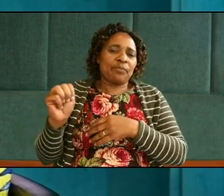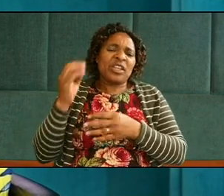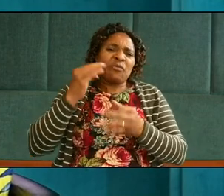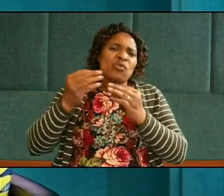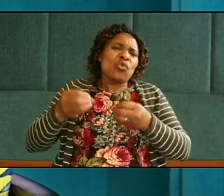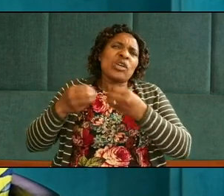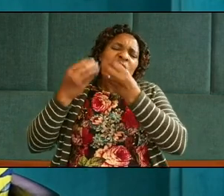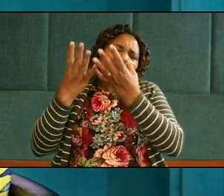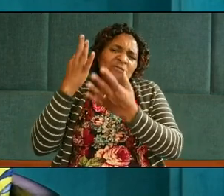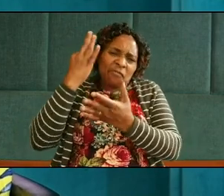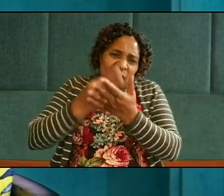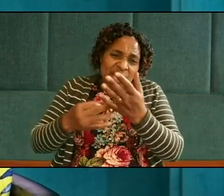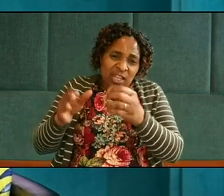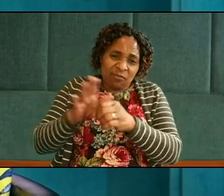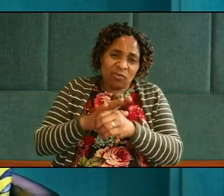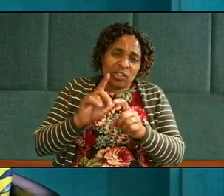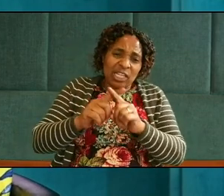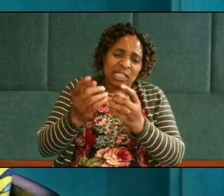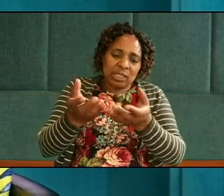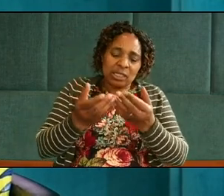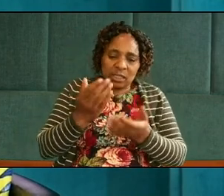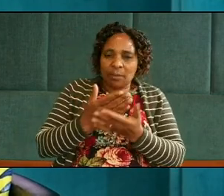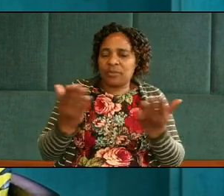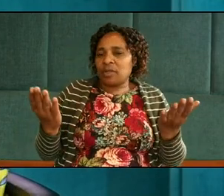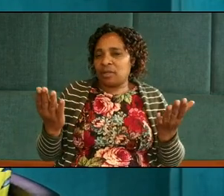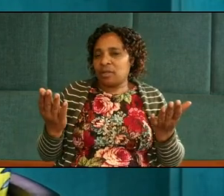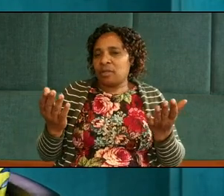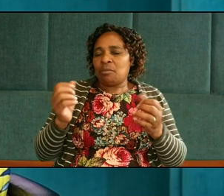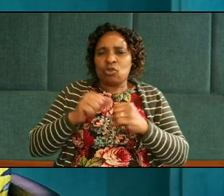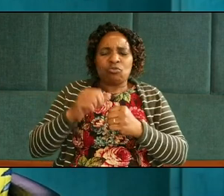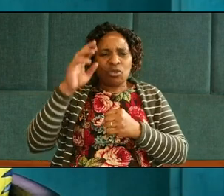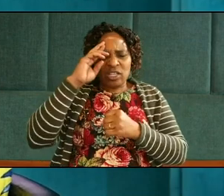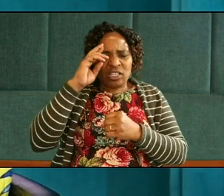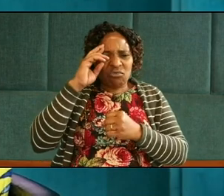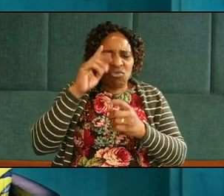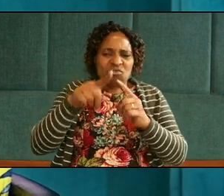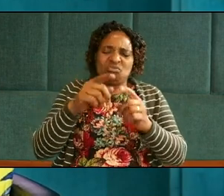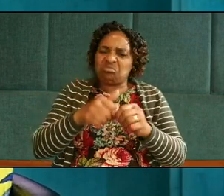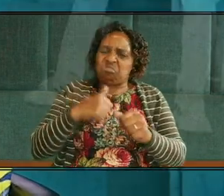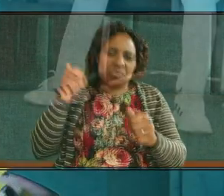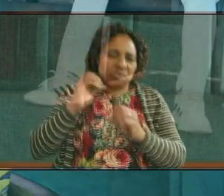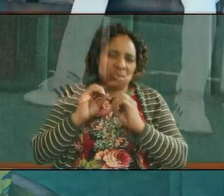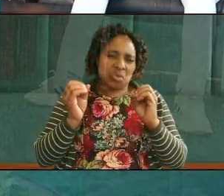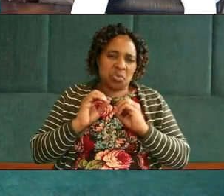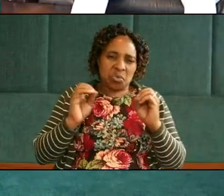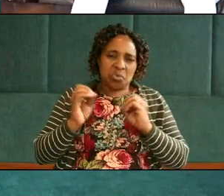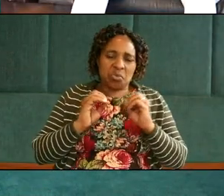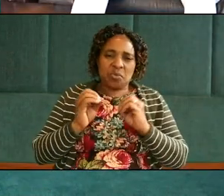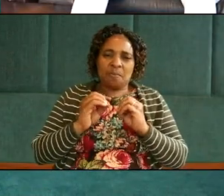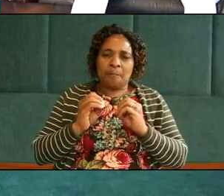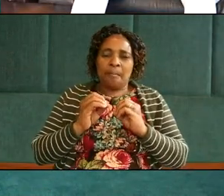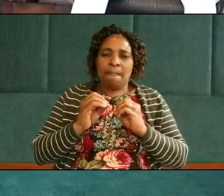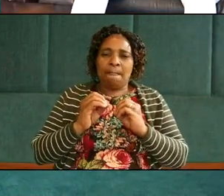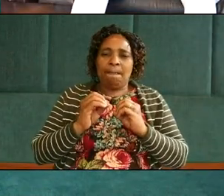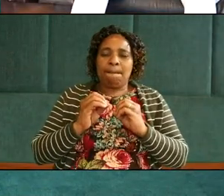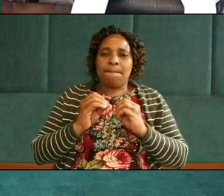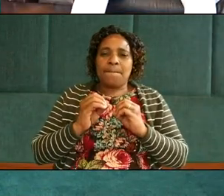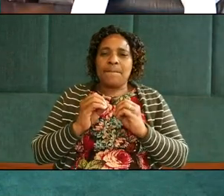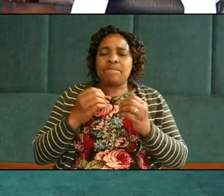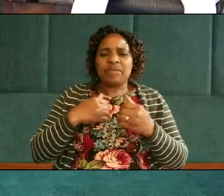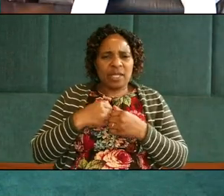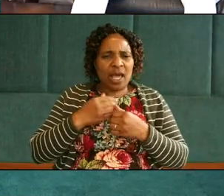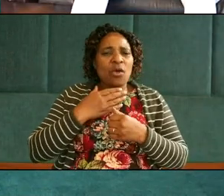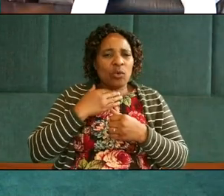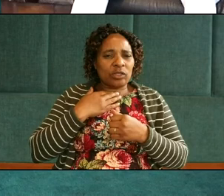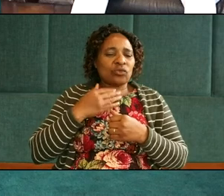faithful and you are in need of something, he has no reason to deny you. He has no reason to deny you. I'm curious